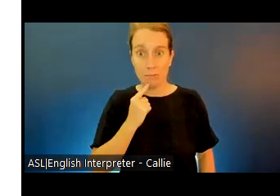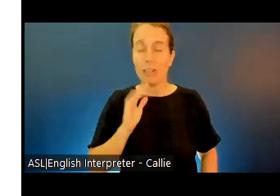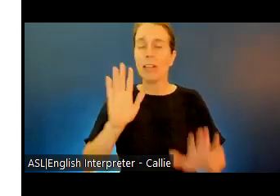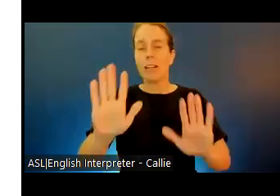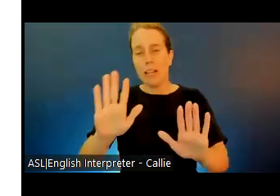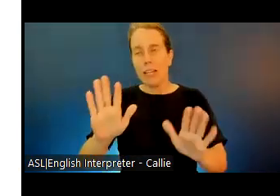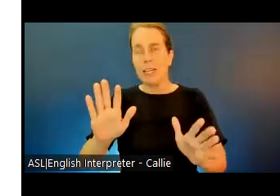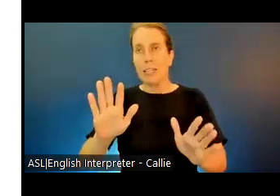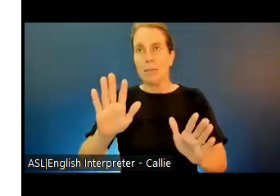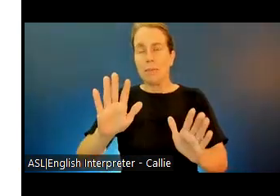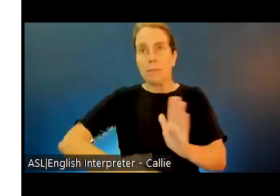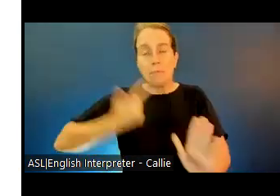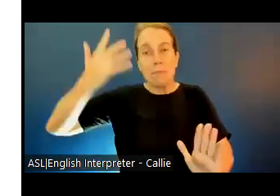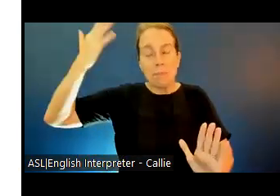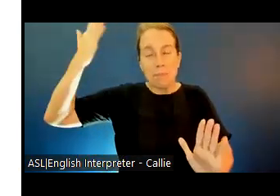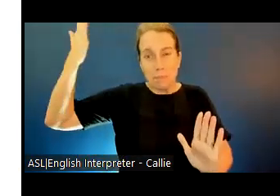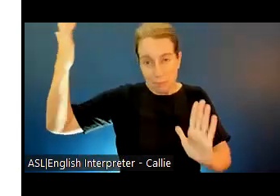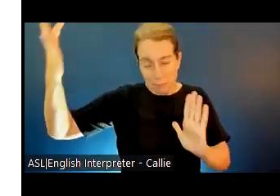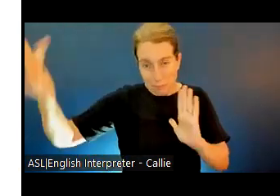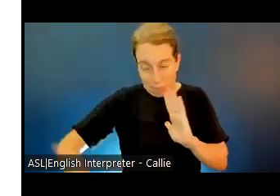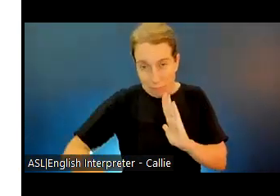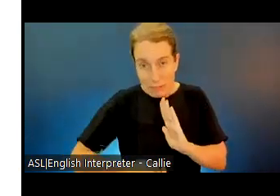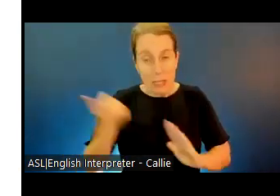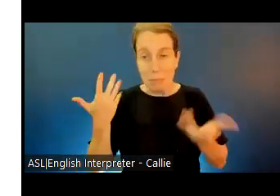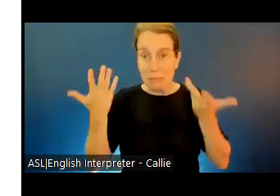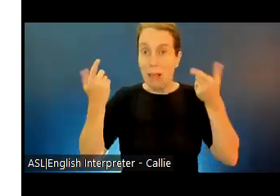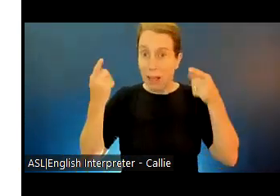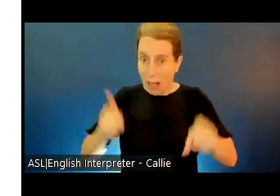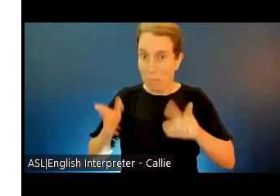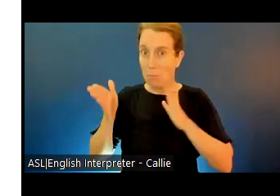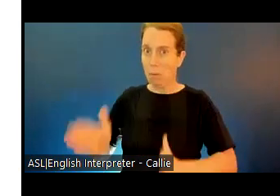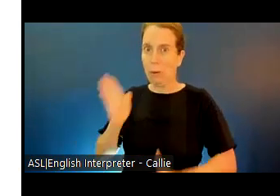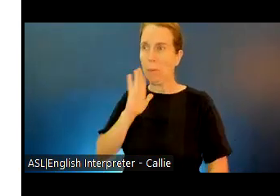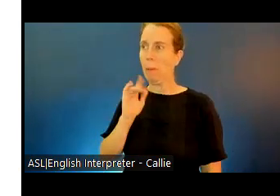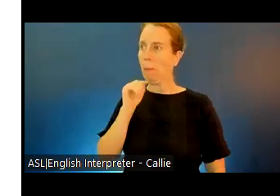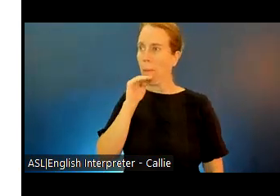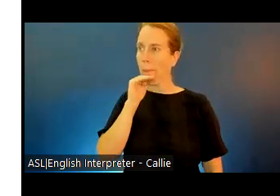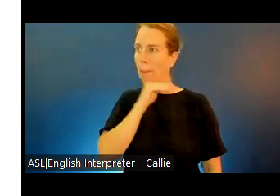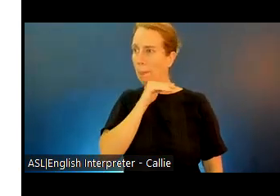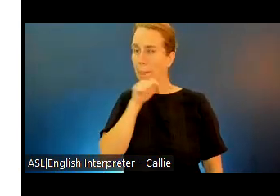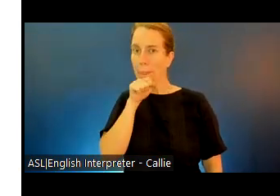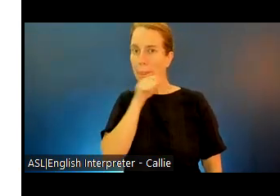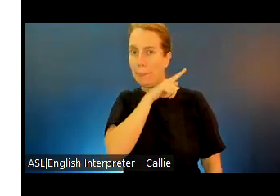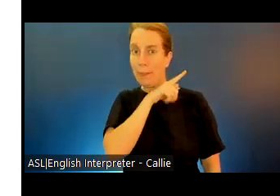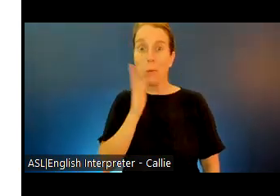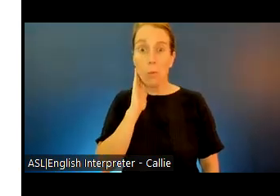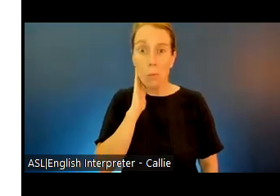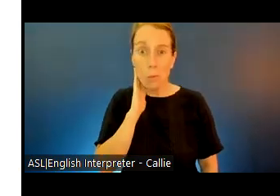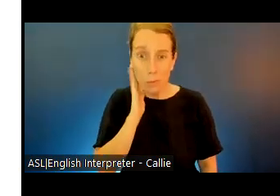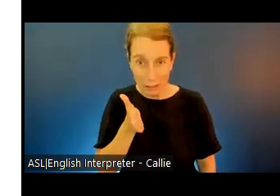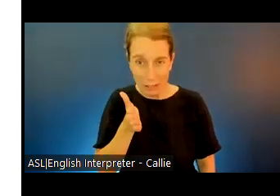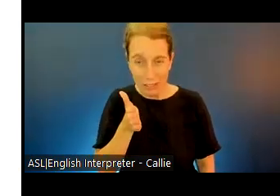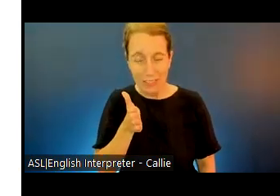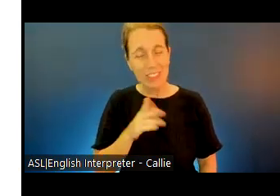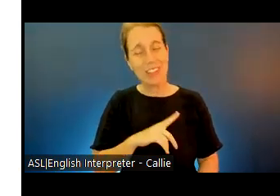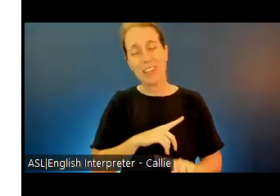forbid you don't take that report seriously and something is actually occurring. Just to please keep that in mind. Of course,